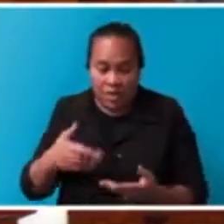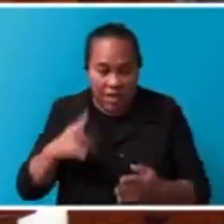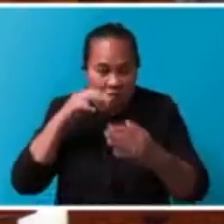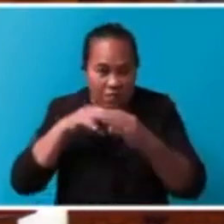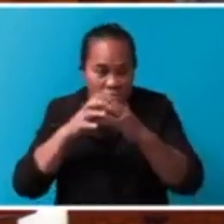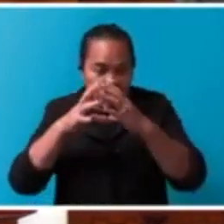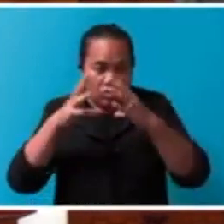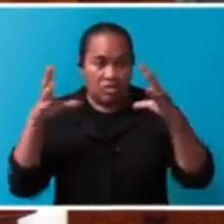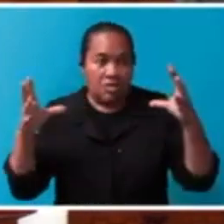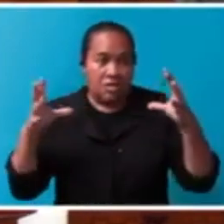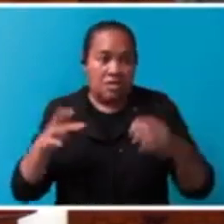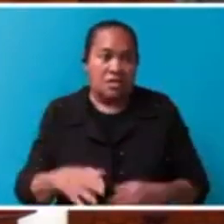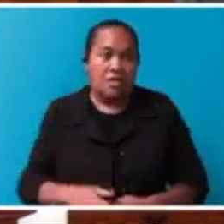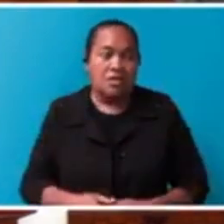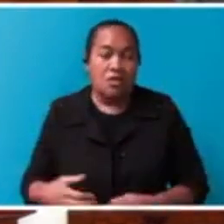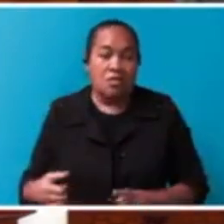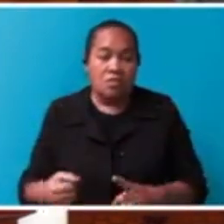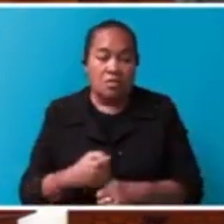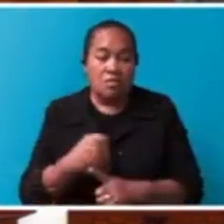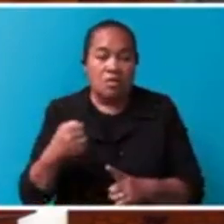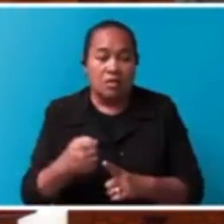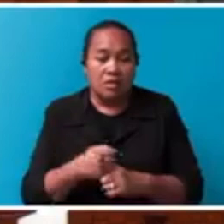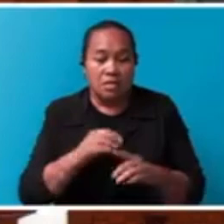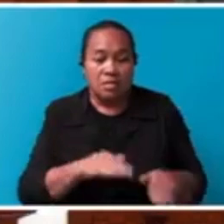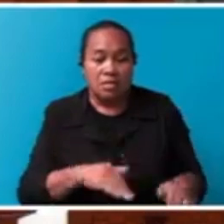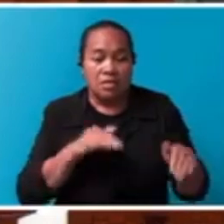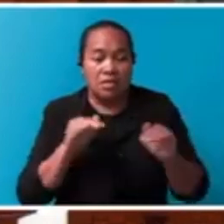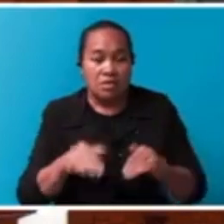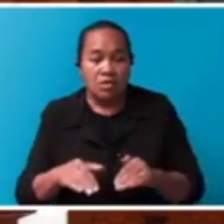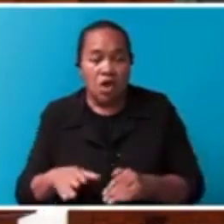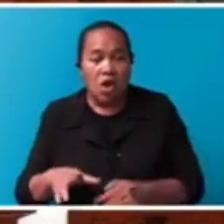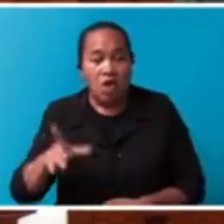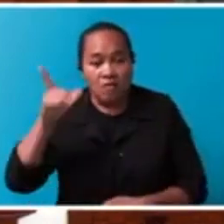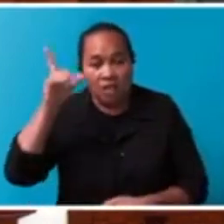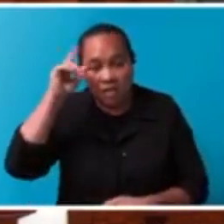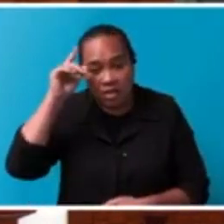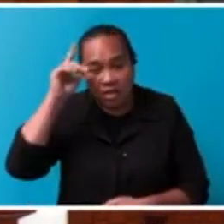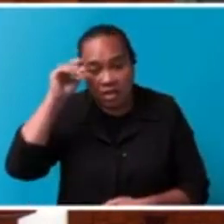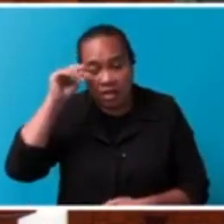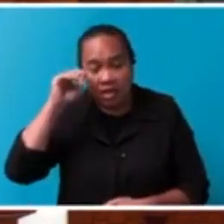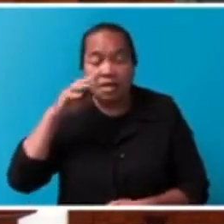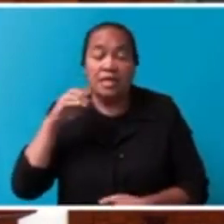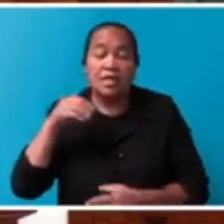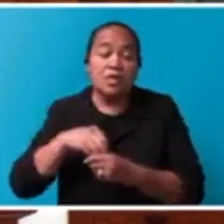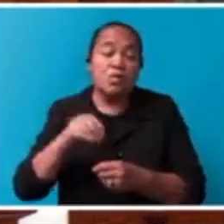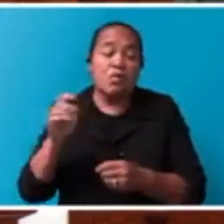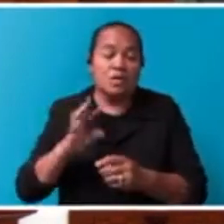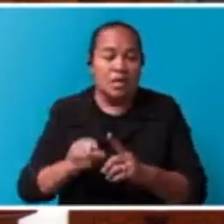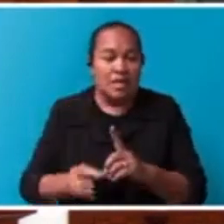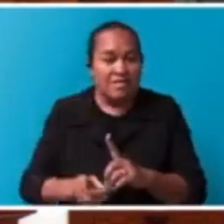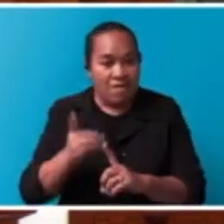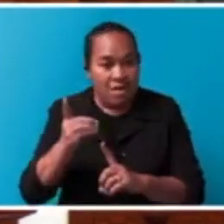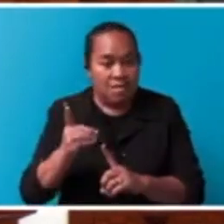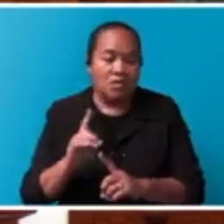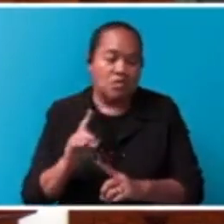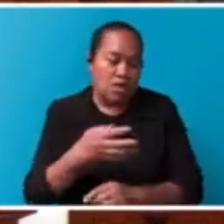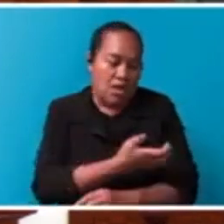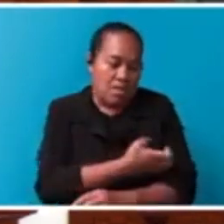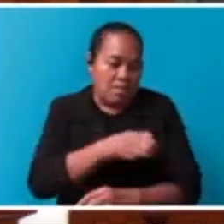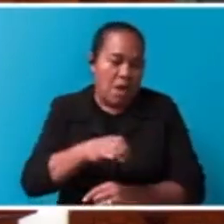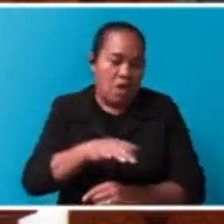to promote the participation of iTaukei in development by empowering them through